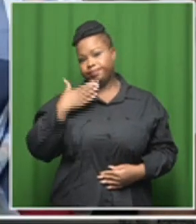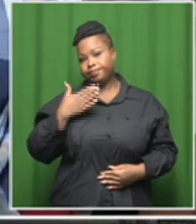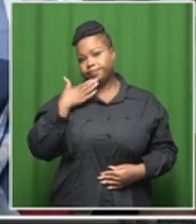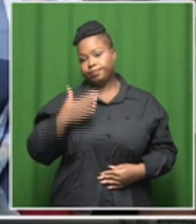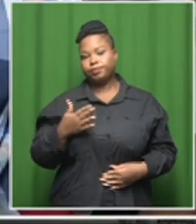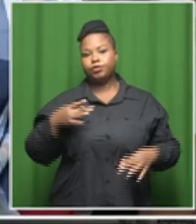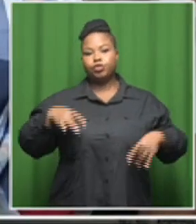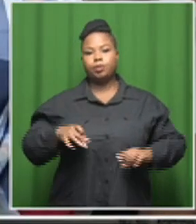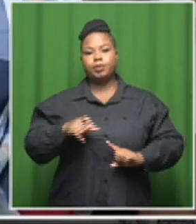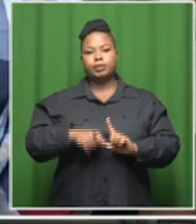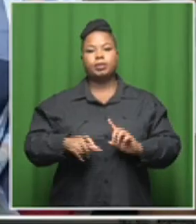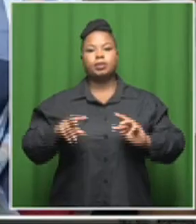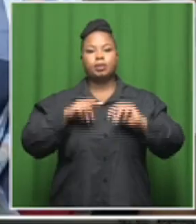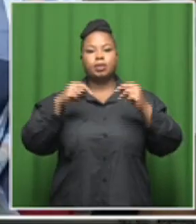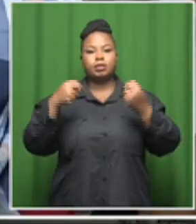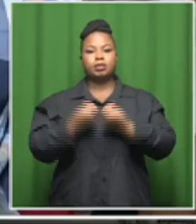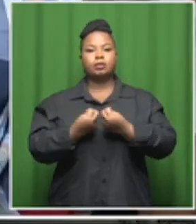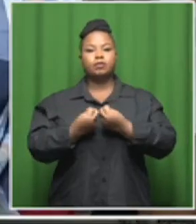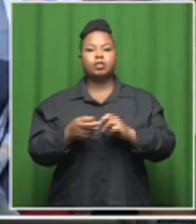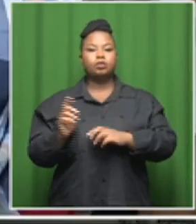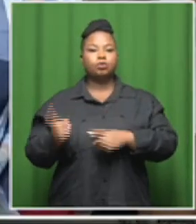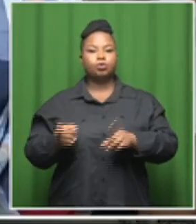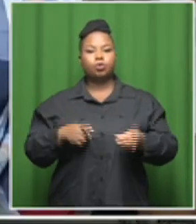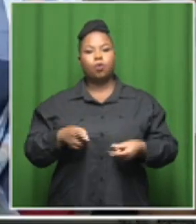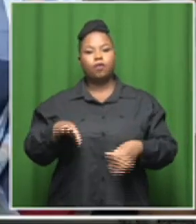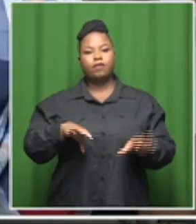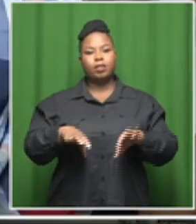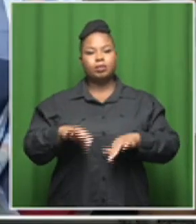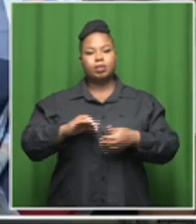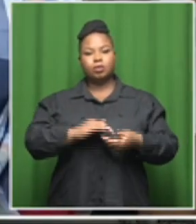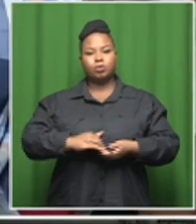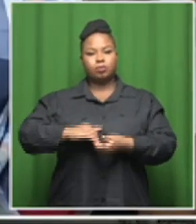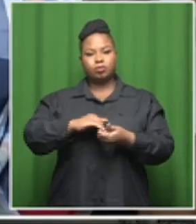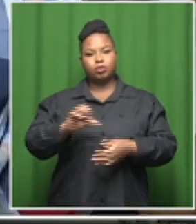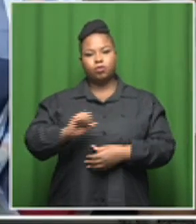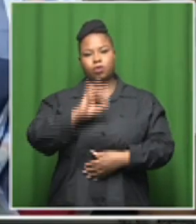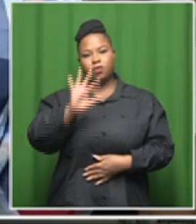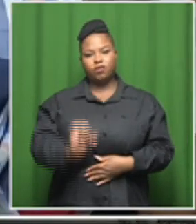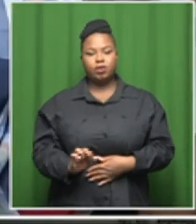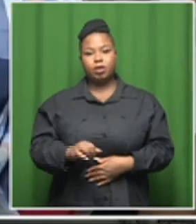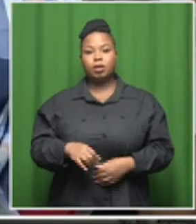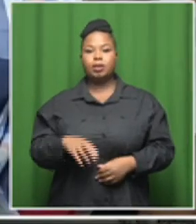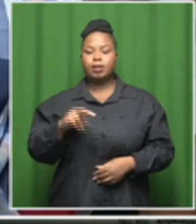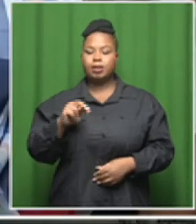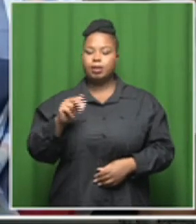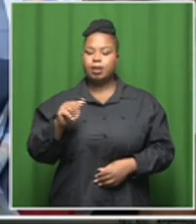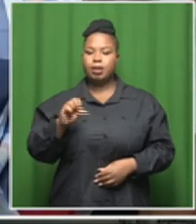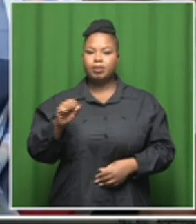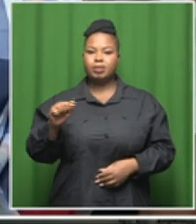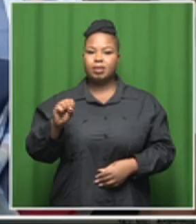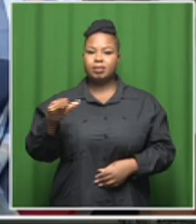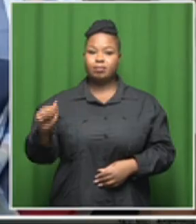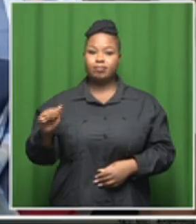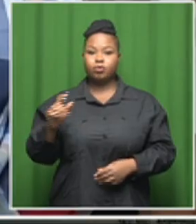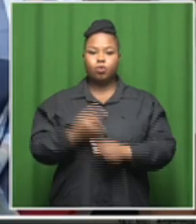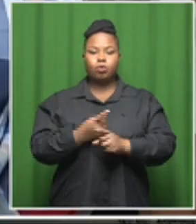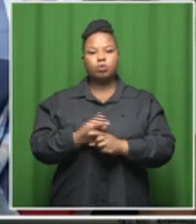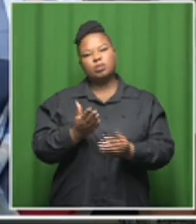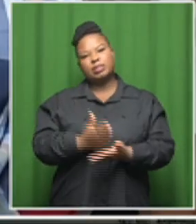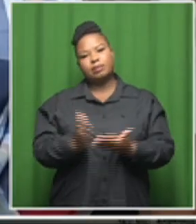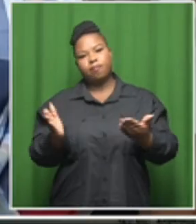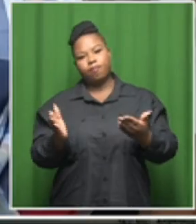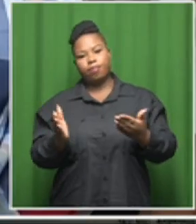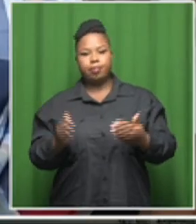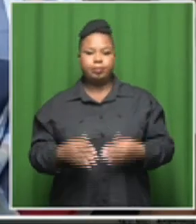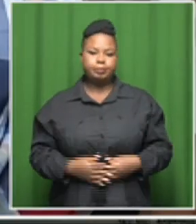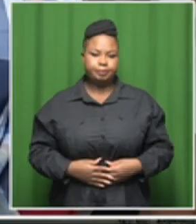chairperson of the National Stokvels Association of South Africa, speaking to us about Stokvels and, of course, also some of the pitfalls